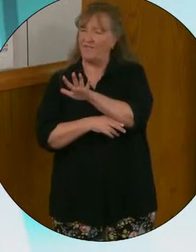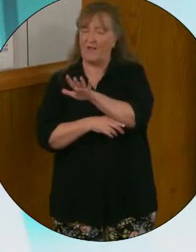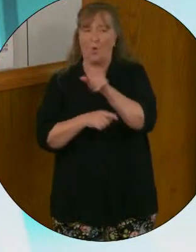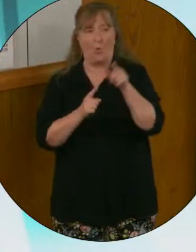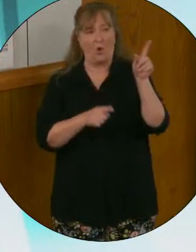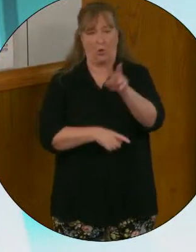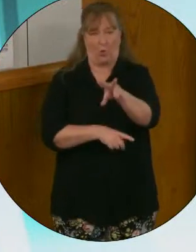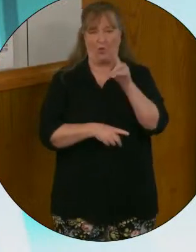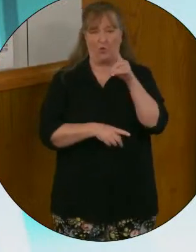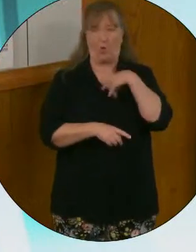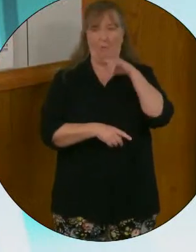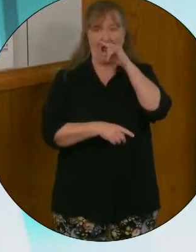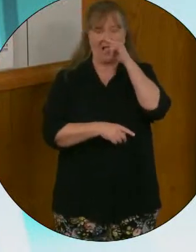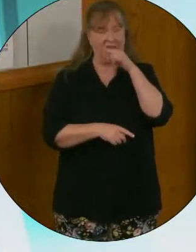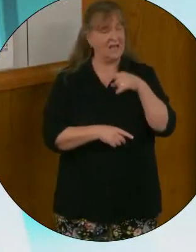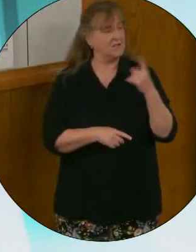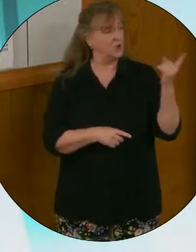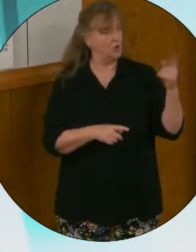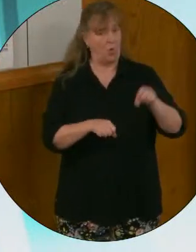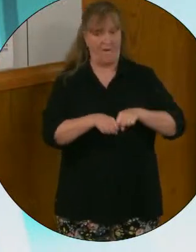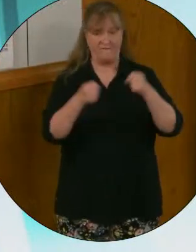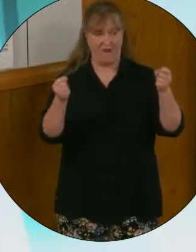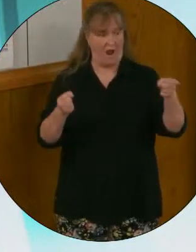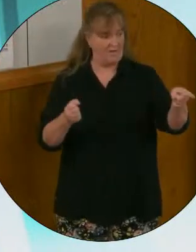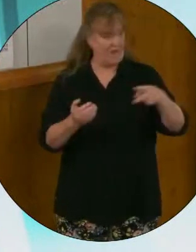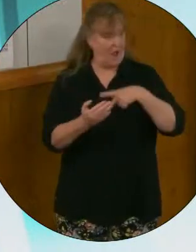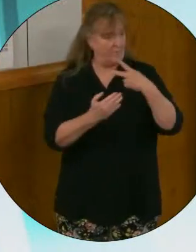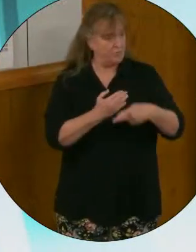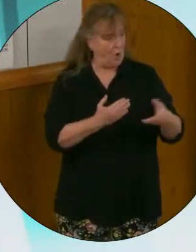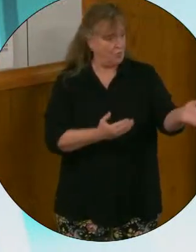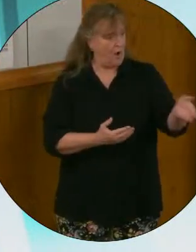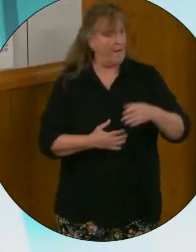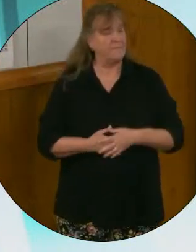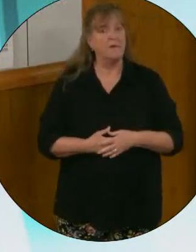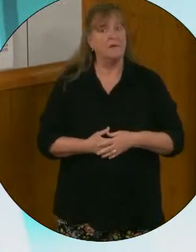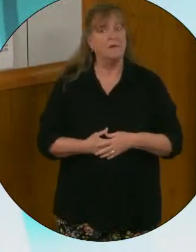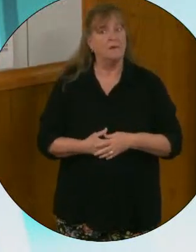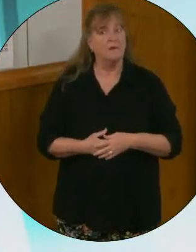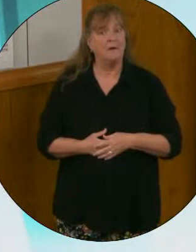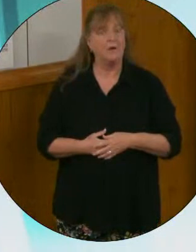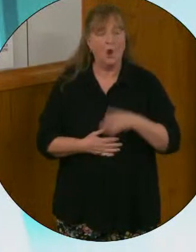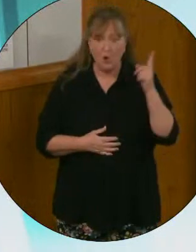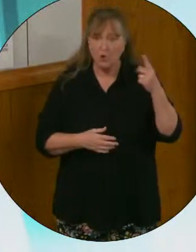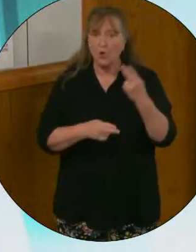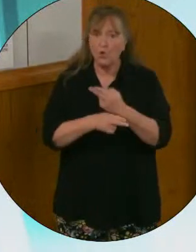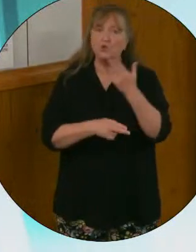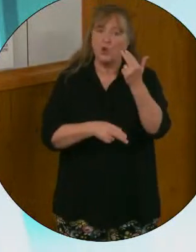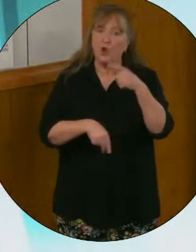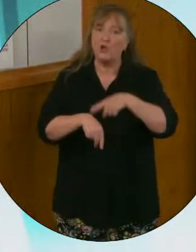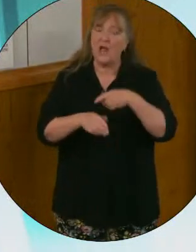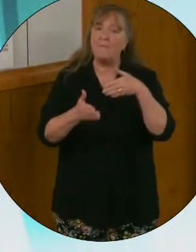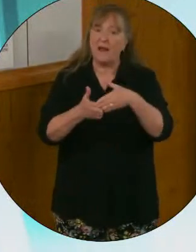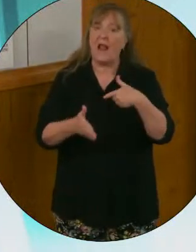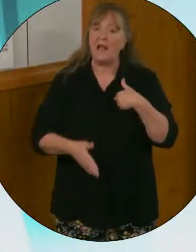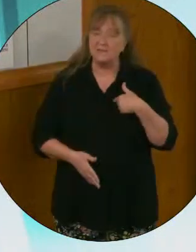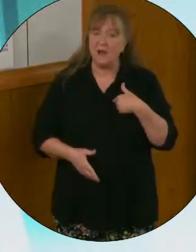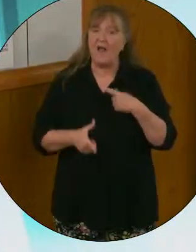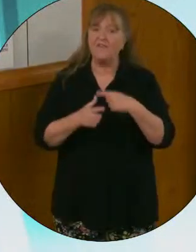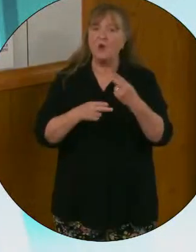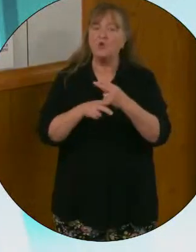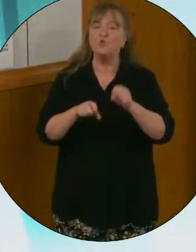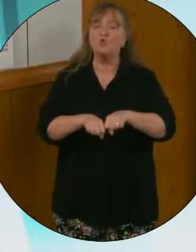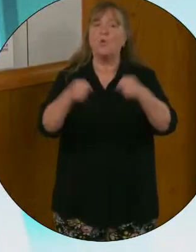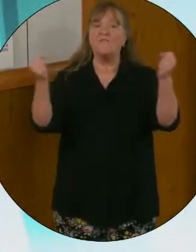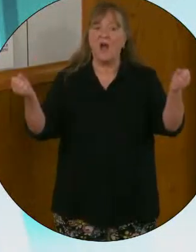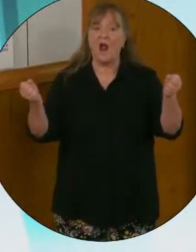withdrew my kid, you guys violated that program in itself. You used it 13 times against me, then used it to